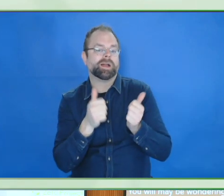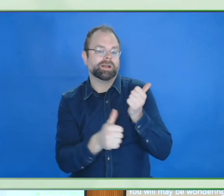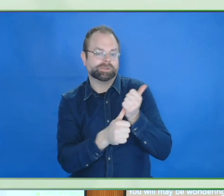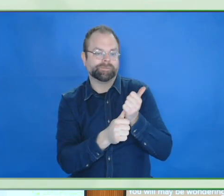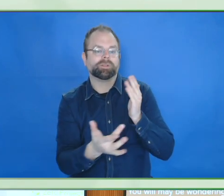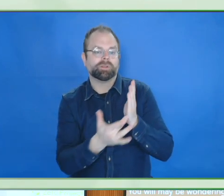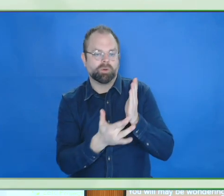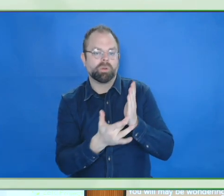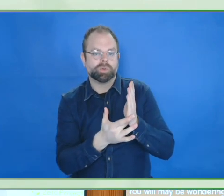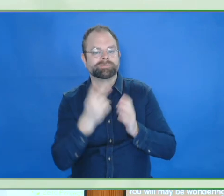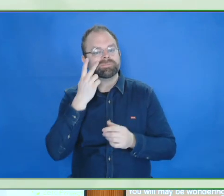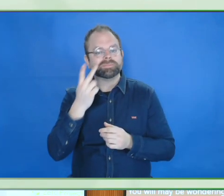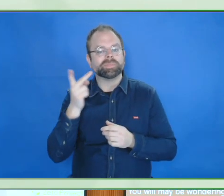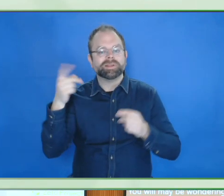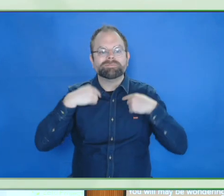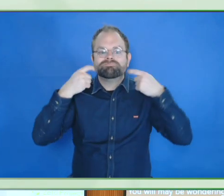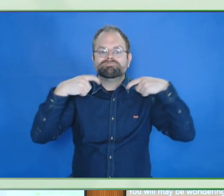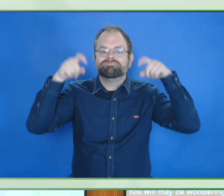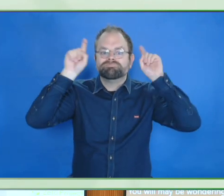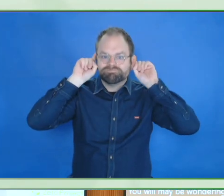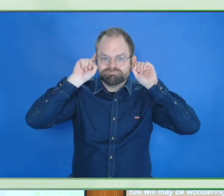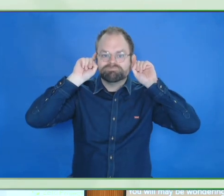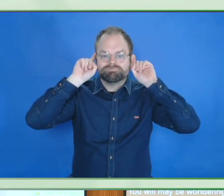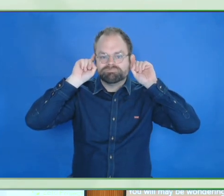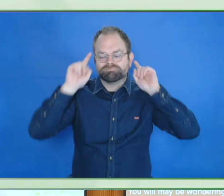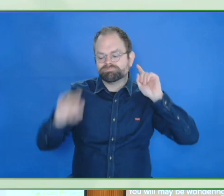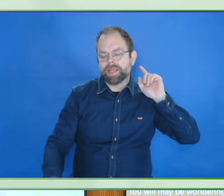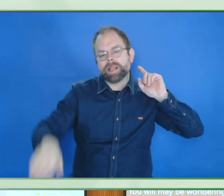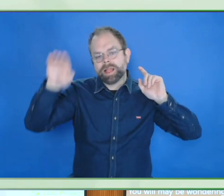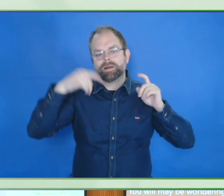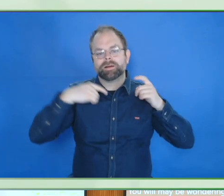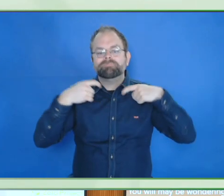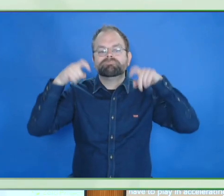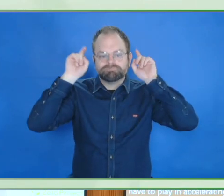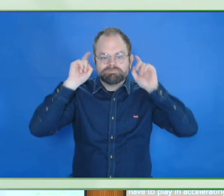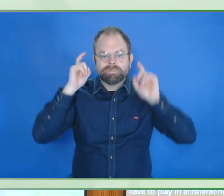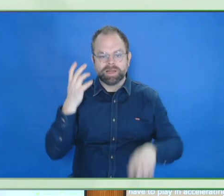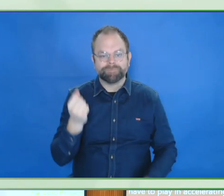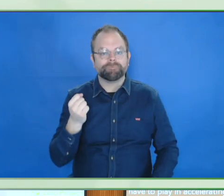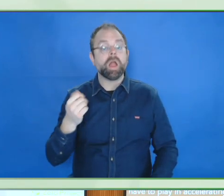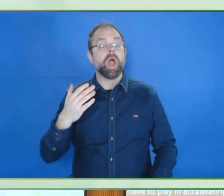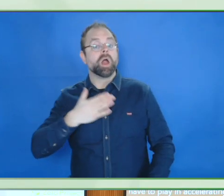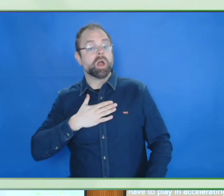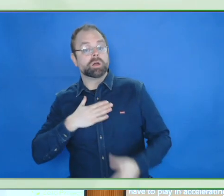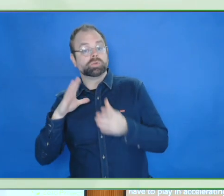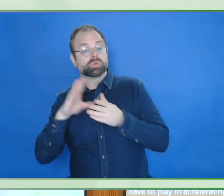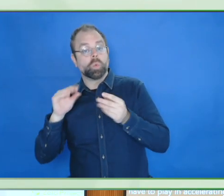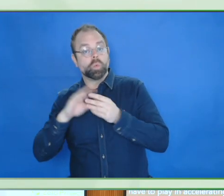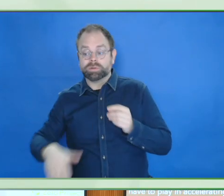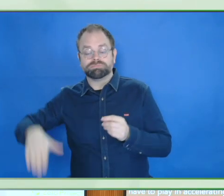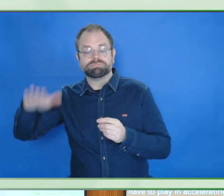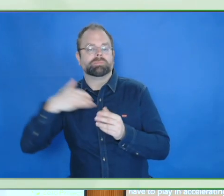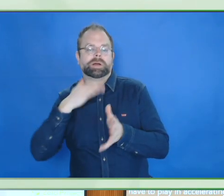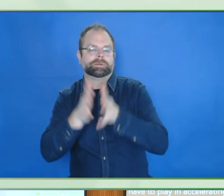accelerating inclusive innovation? And that is exactly the question that we at SEEDSTARS had in partnership